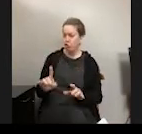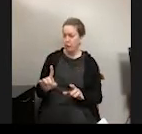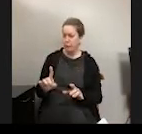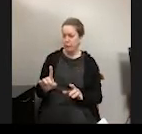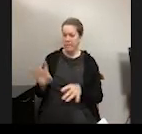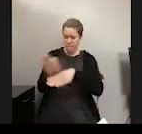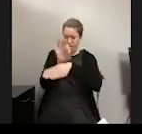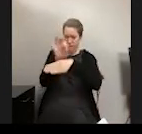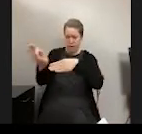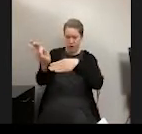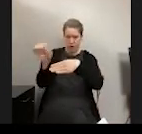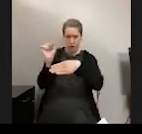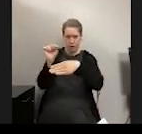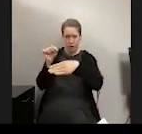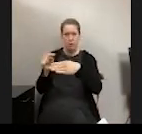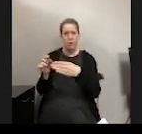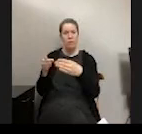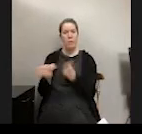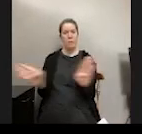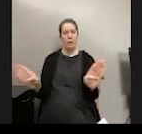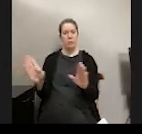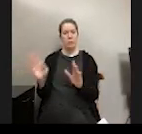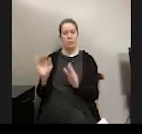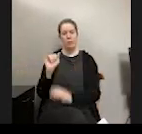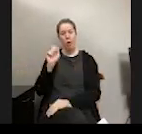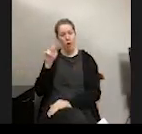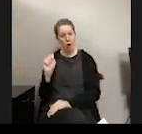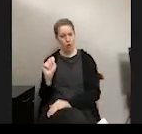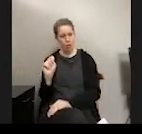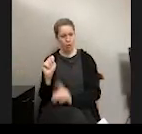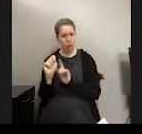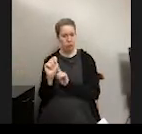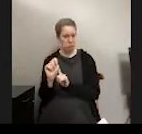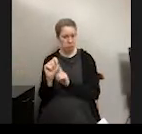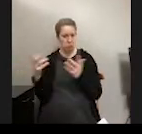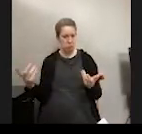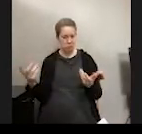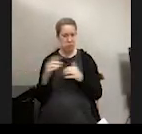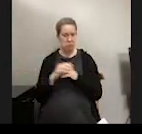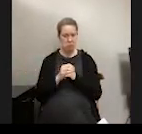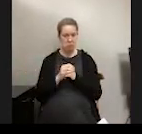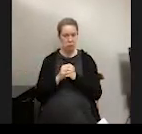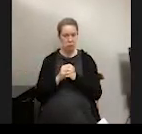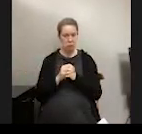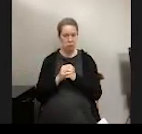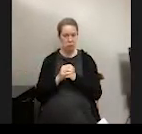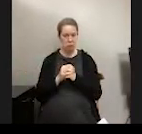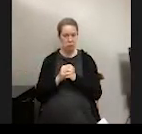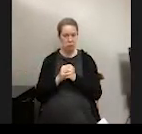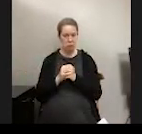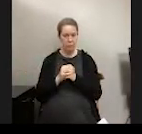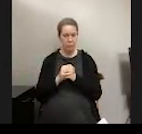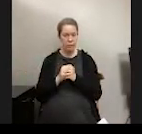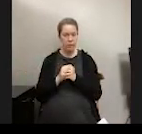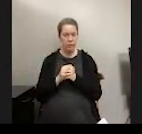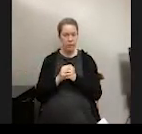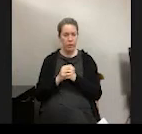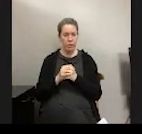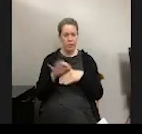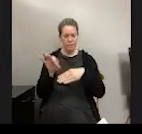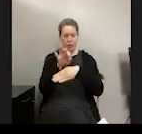public art? How would it function to, for the public, how would the function of public